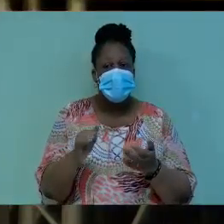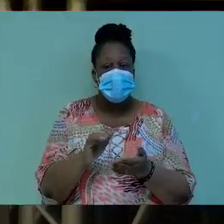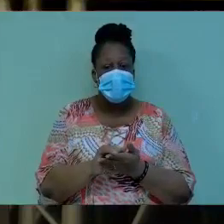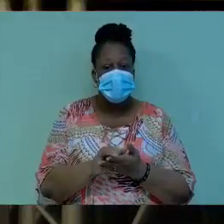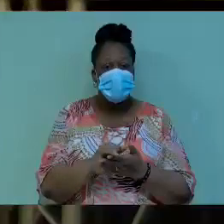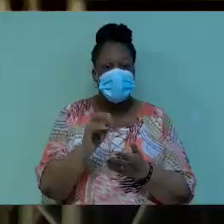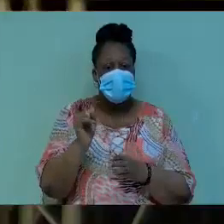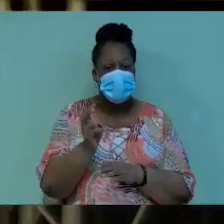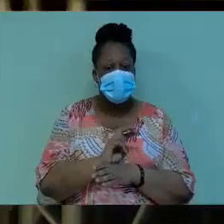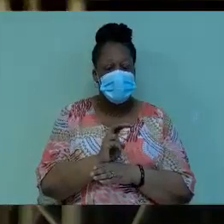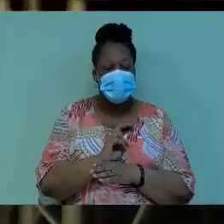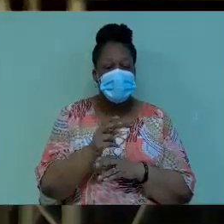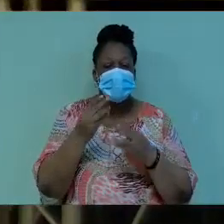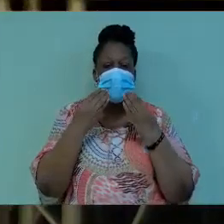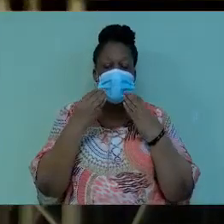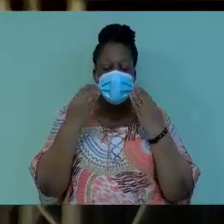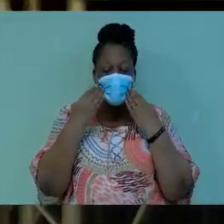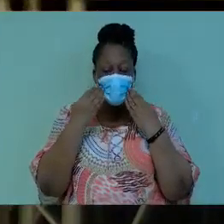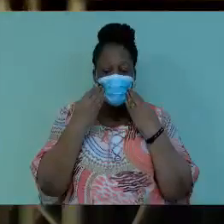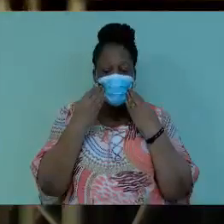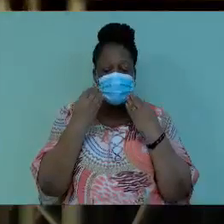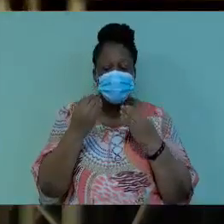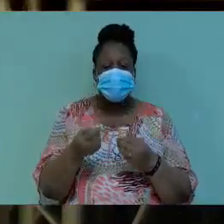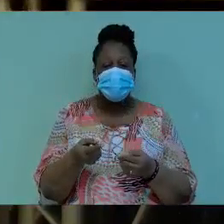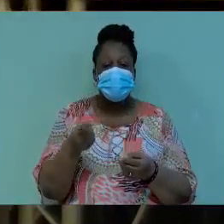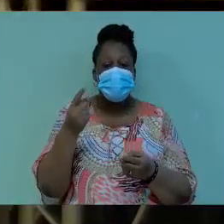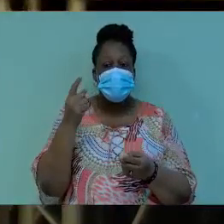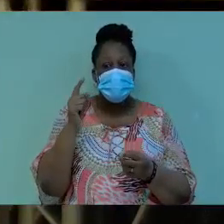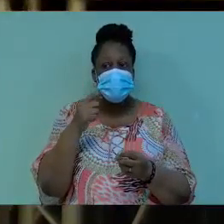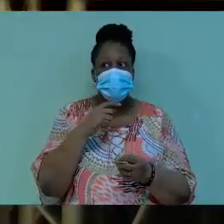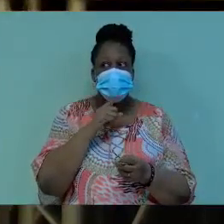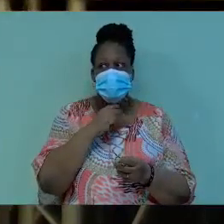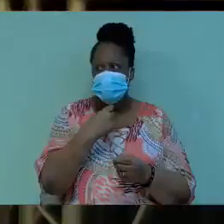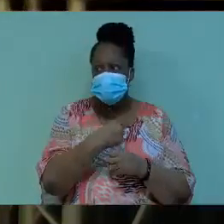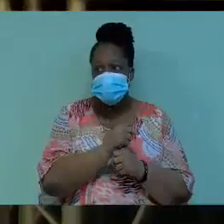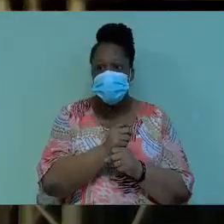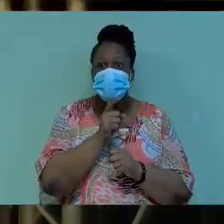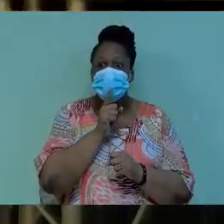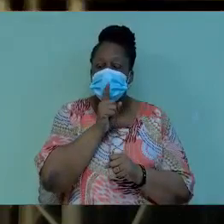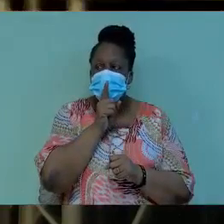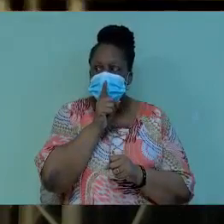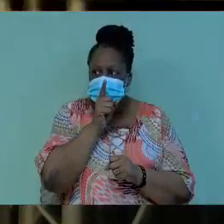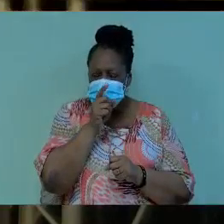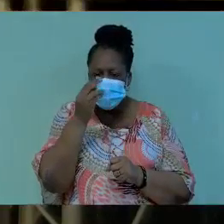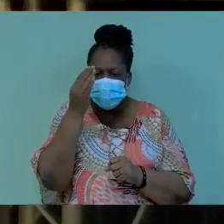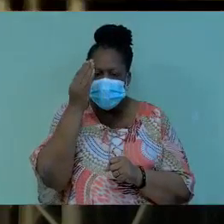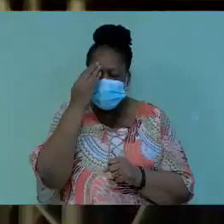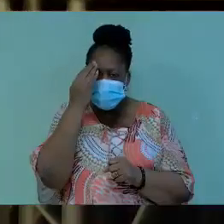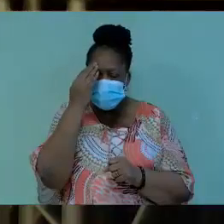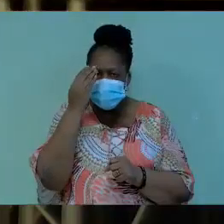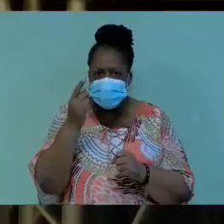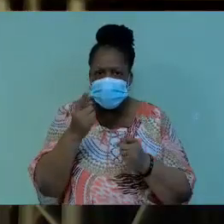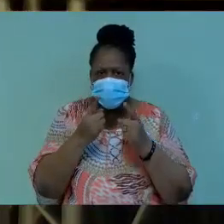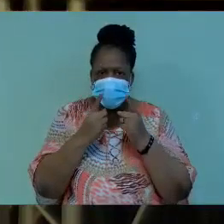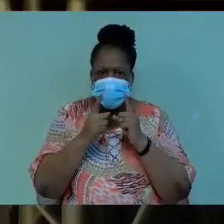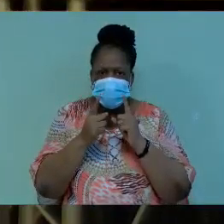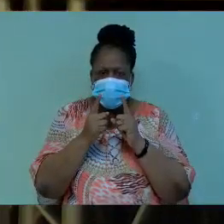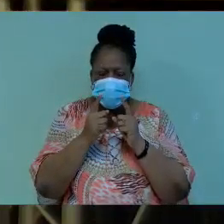masks. Always find a way to identify and know who you are interacting